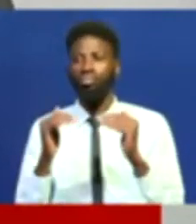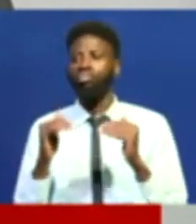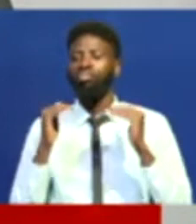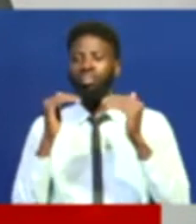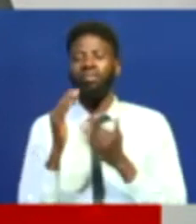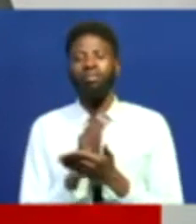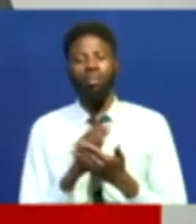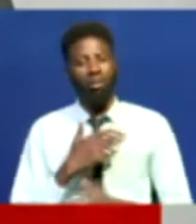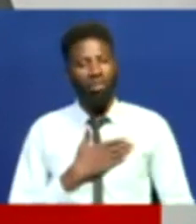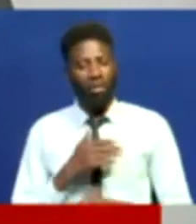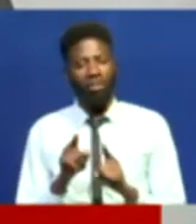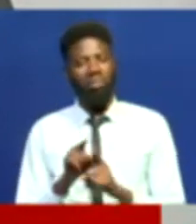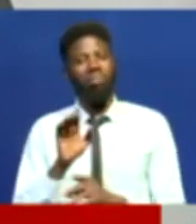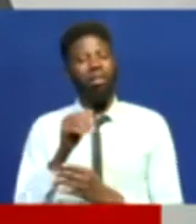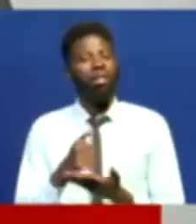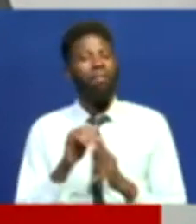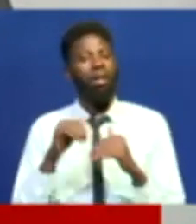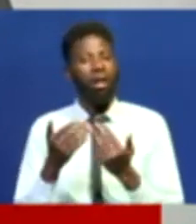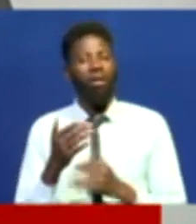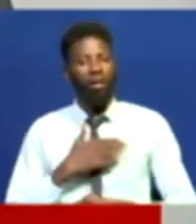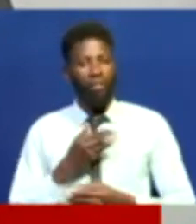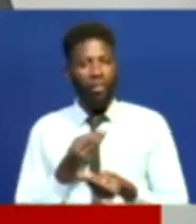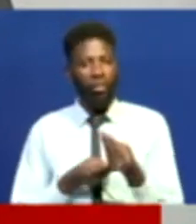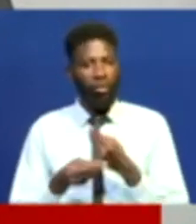its contribution to our economic growth.